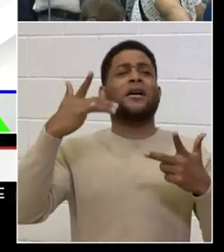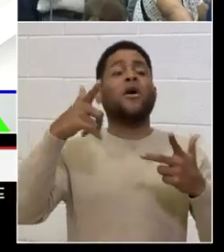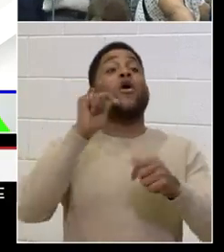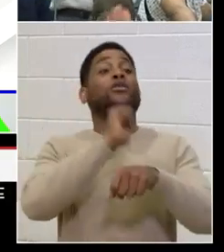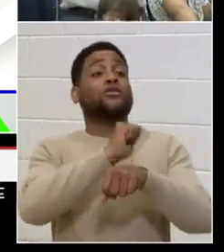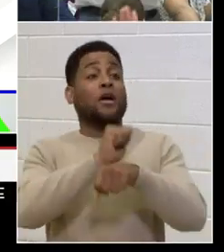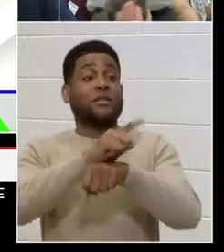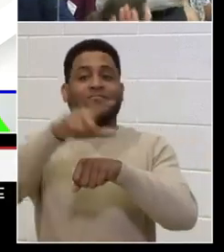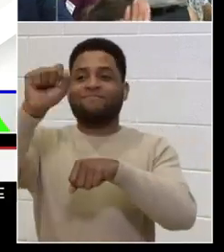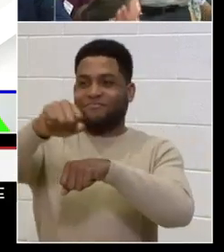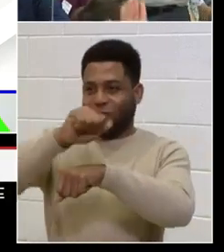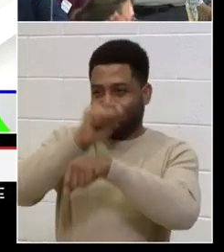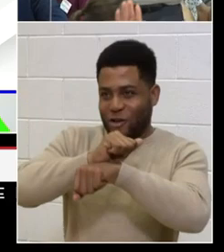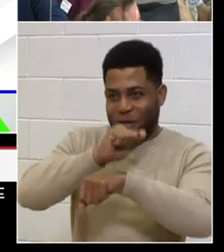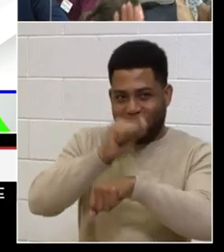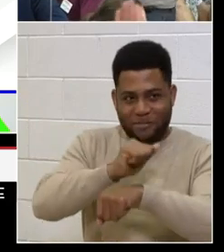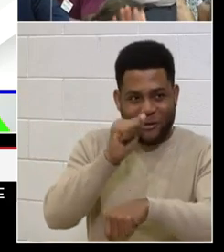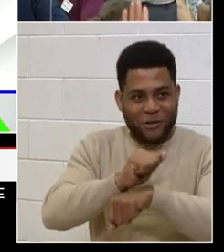Jobs.